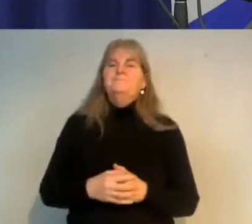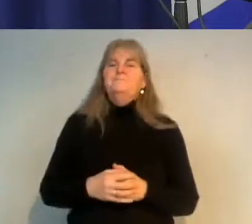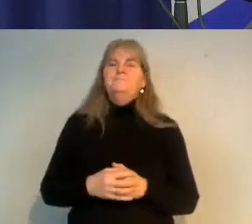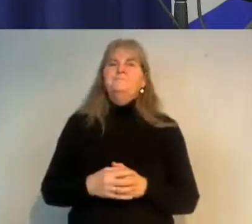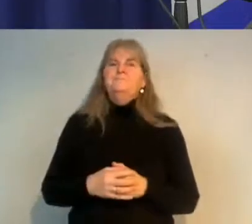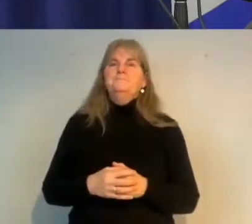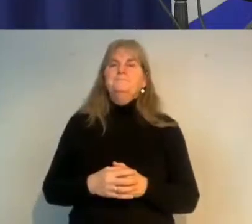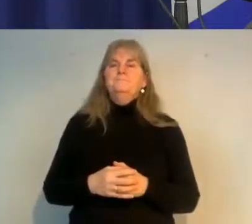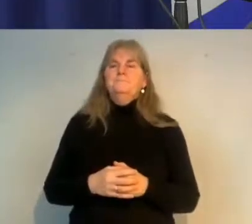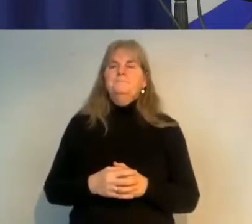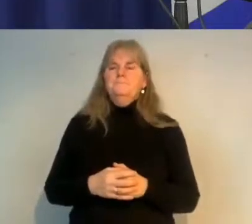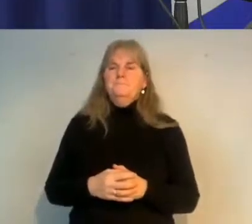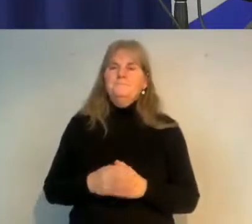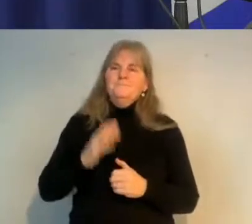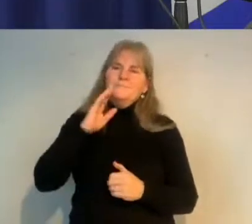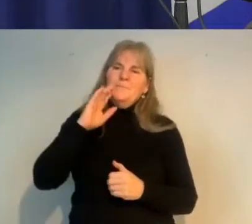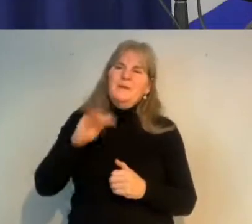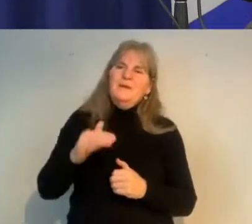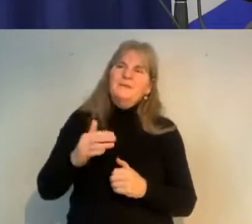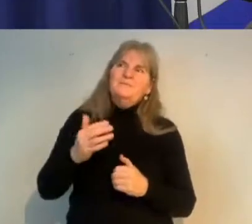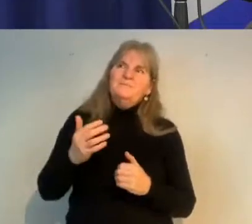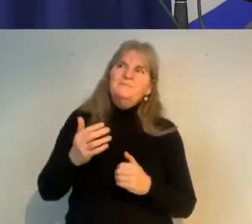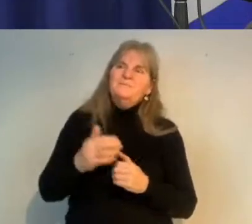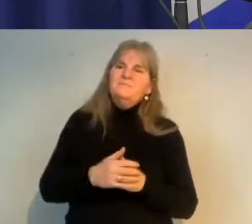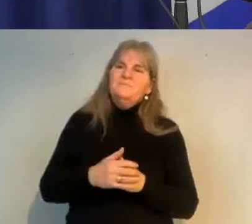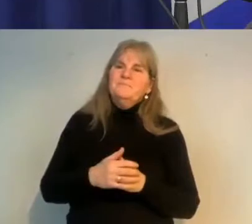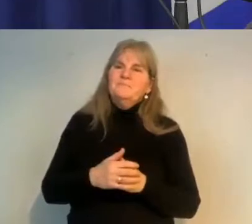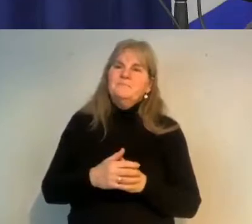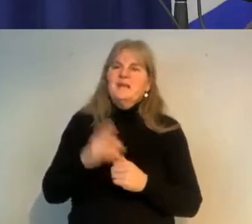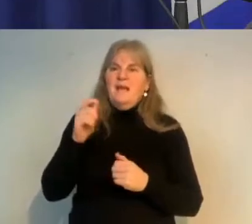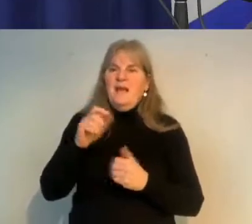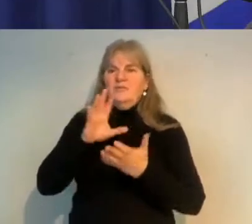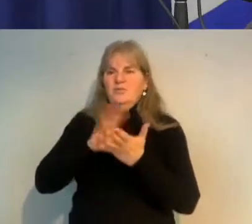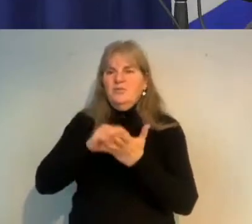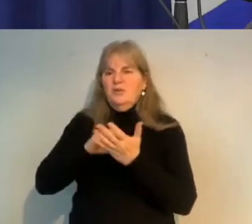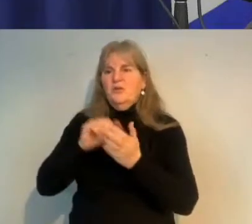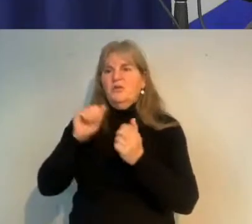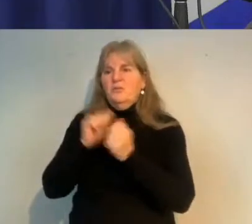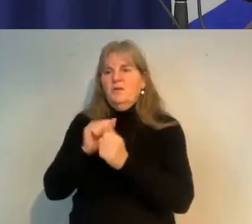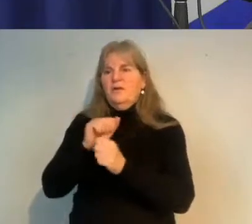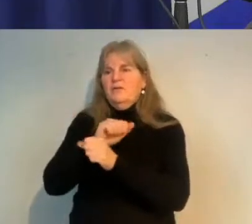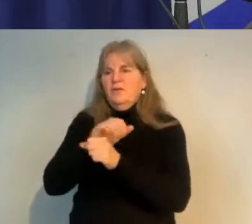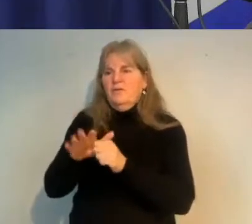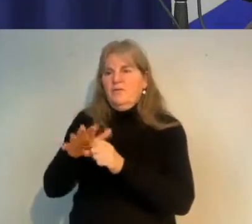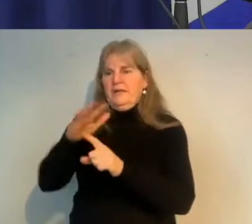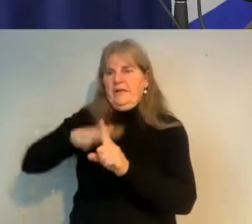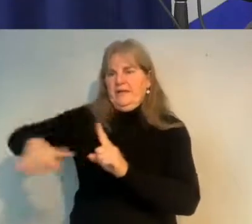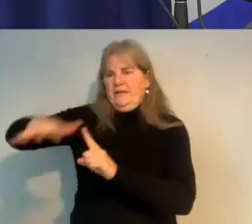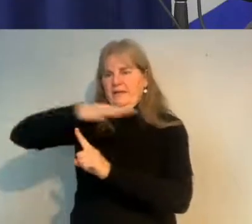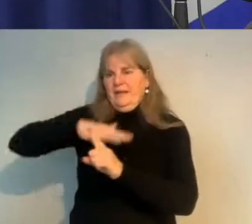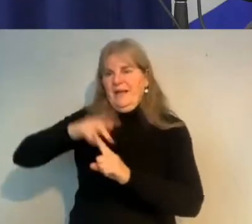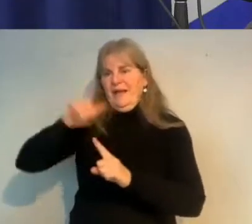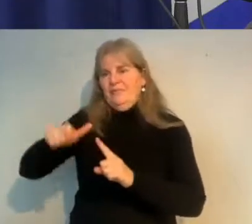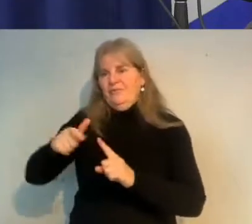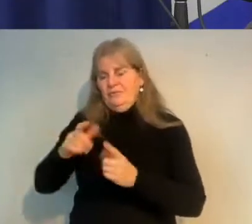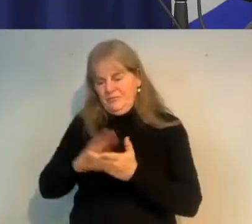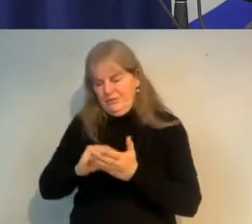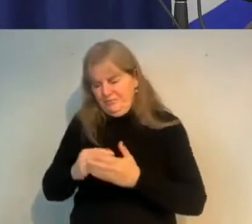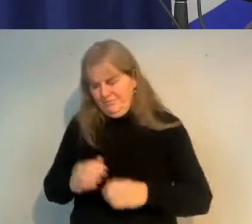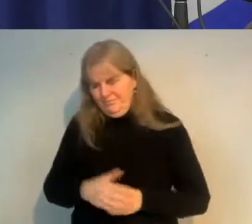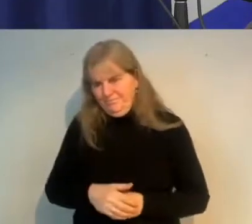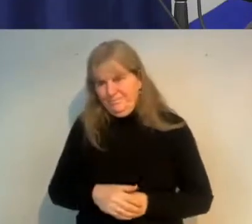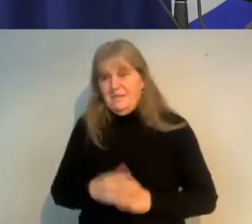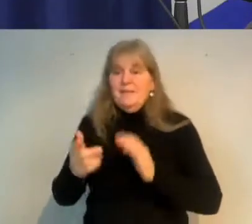You know, we're going to have to learn to live with COVID-19. And sometimes we have to use these